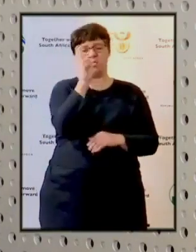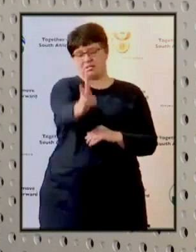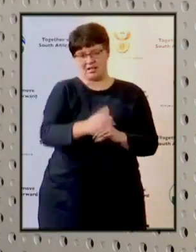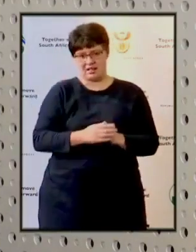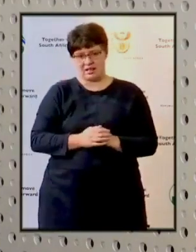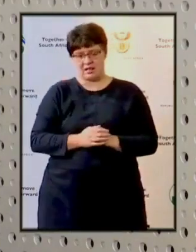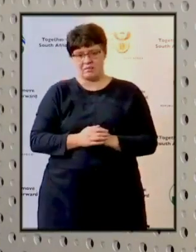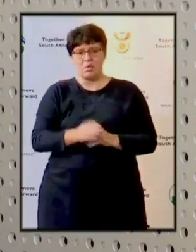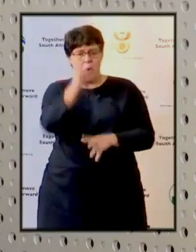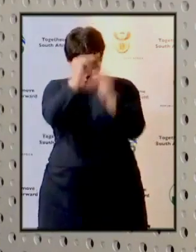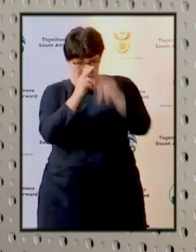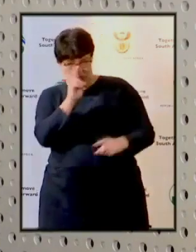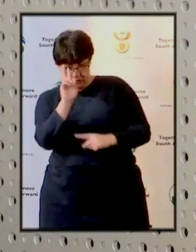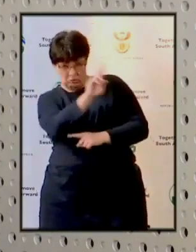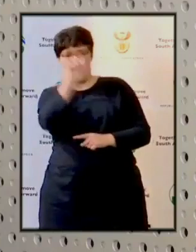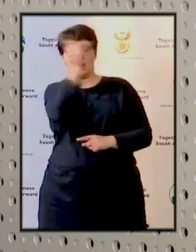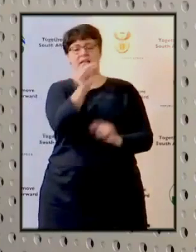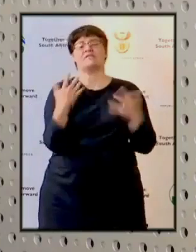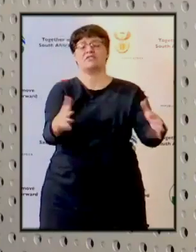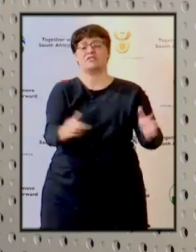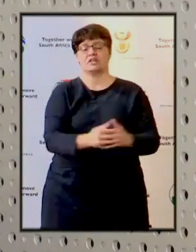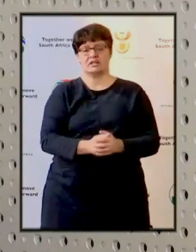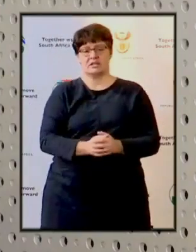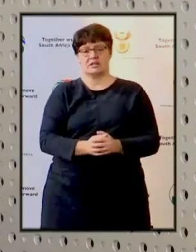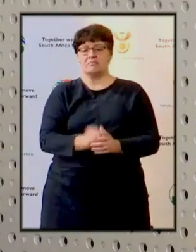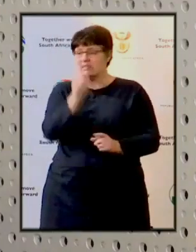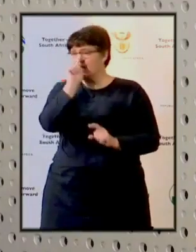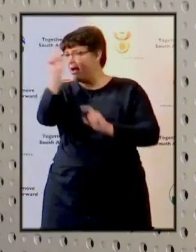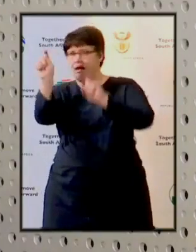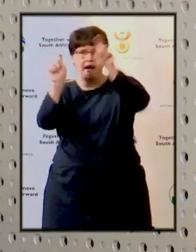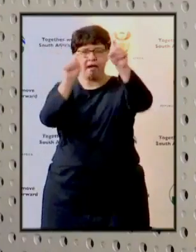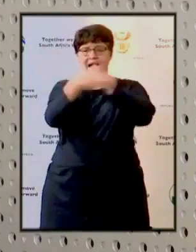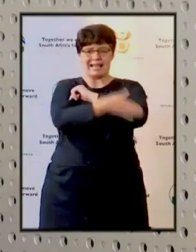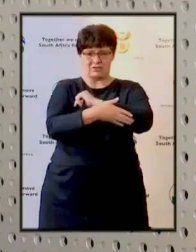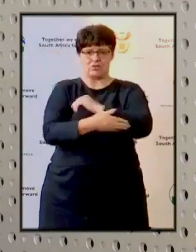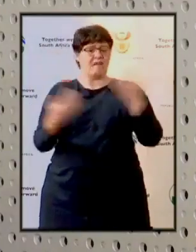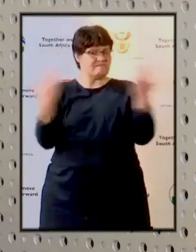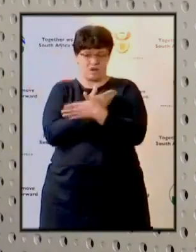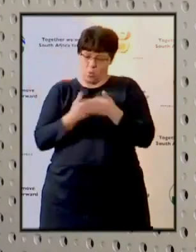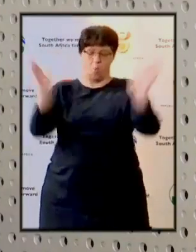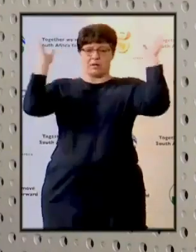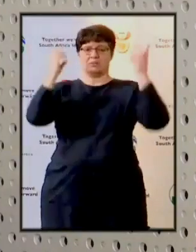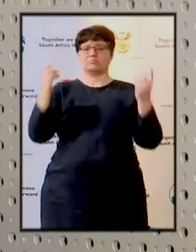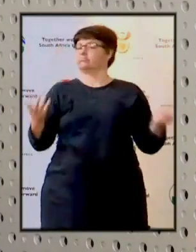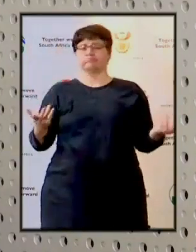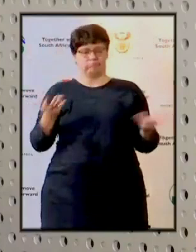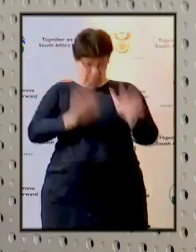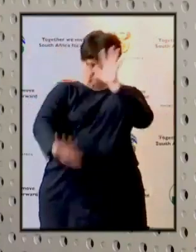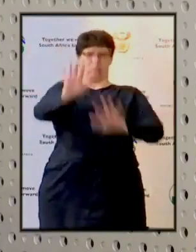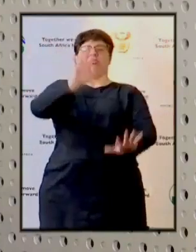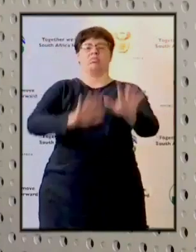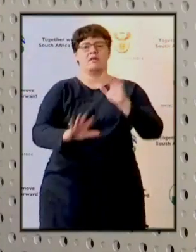what we learned from Italy. That's what we learned from when other countries opened too fast. And we see today more